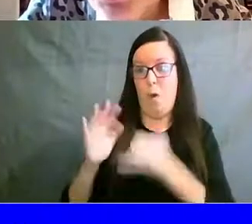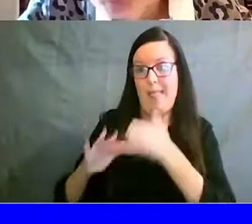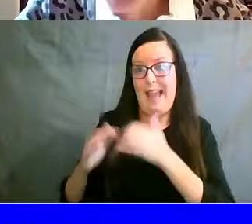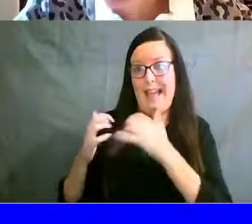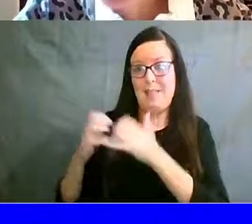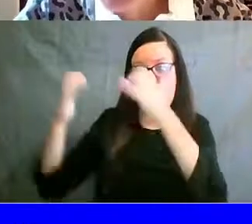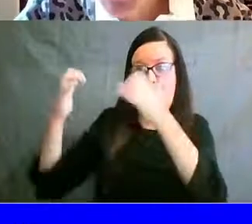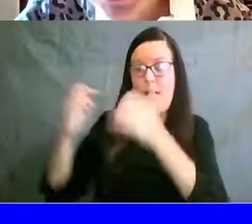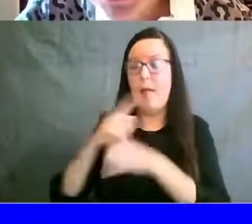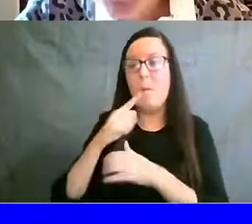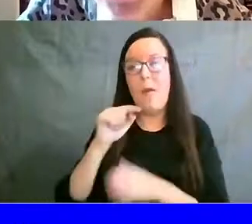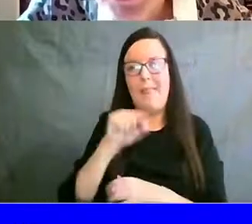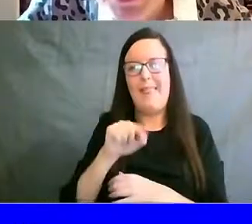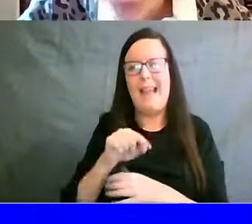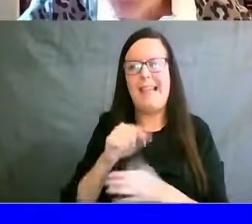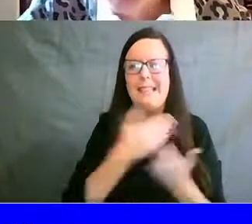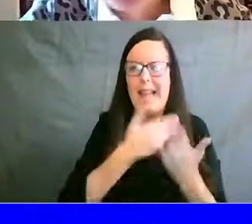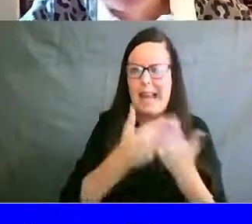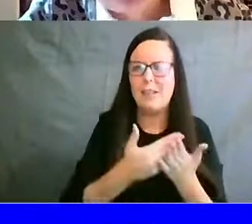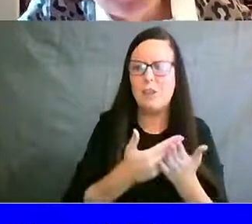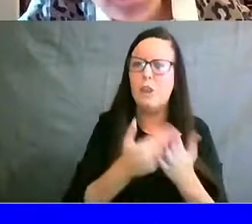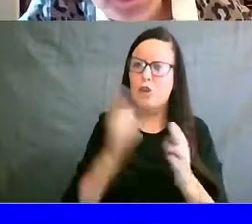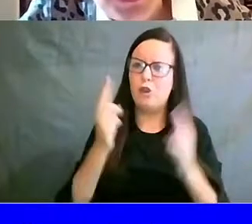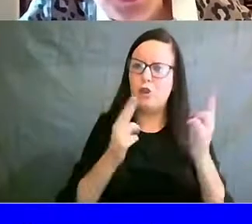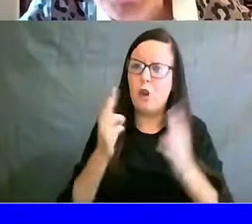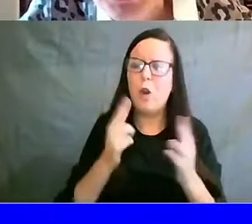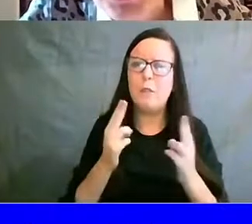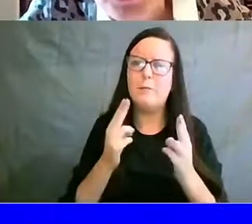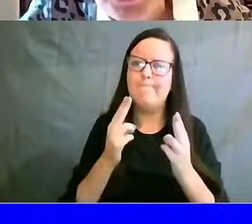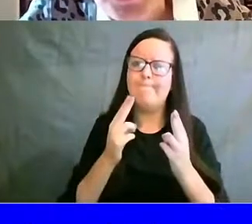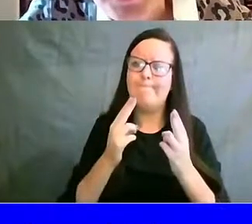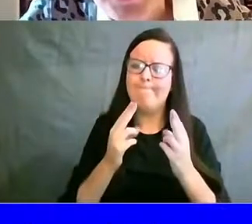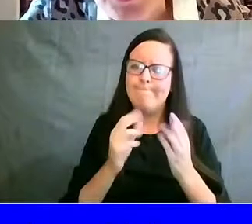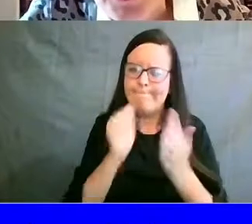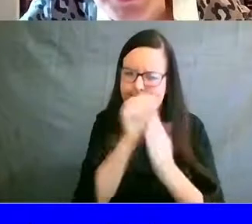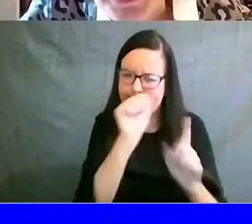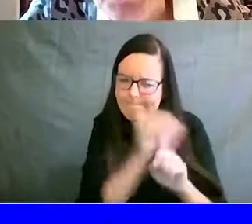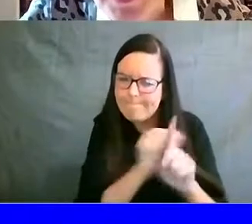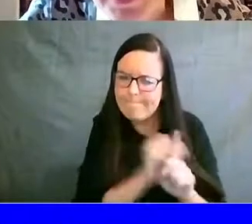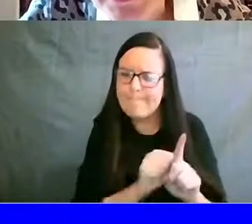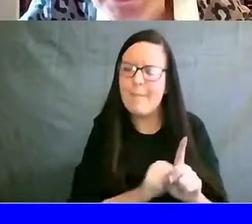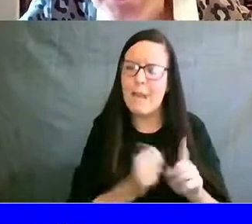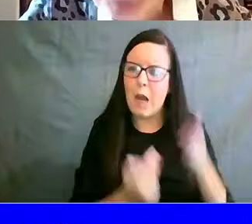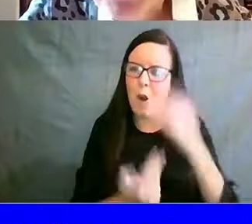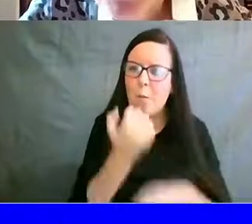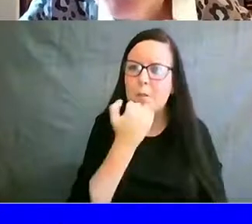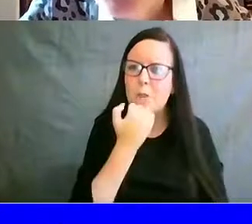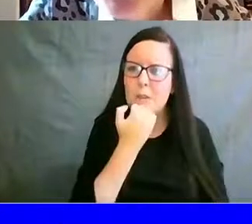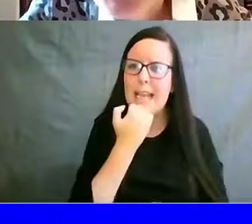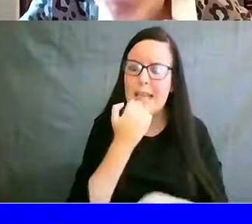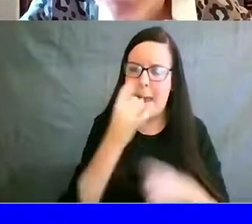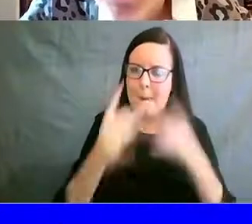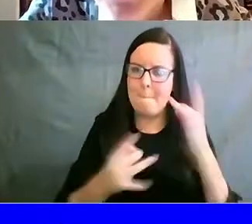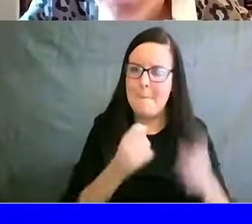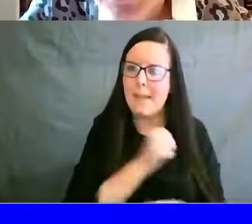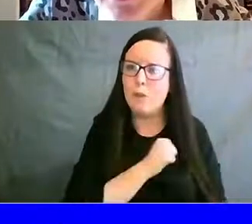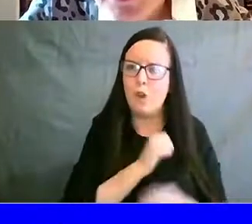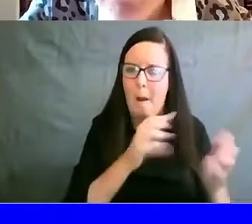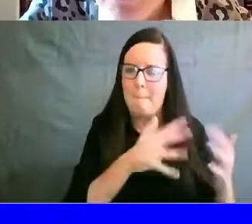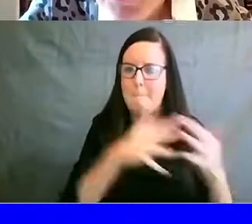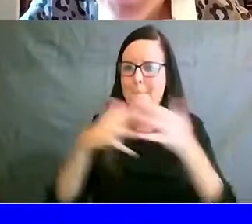legislation which will bring up to date other pieces of legislation to make sure that we're UNCRPD compliant. And that would say